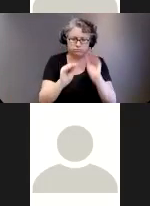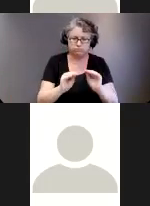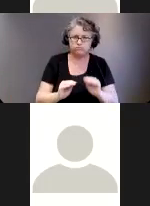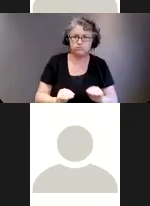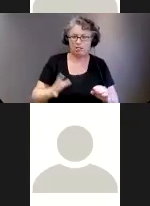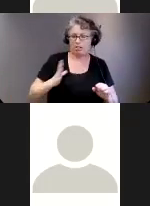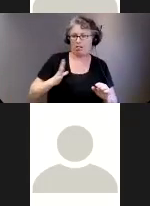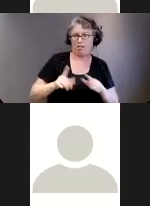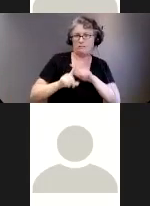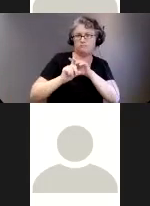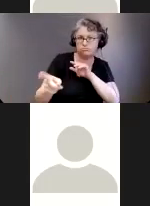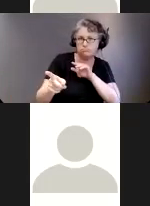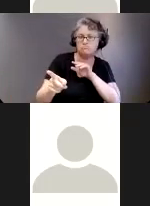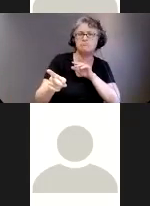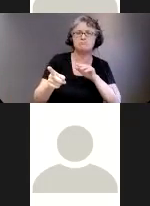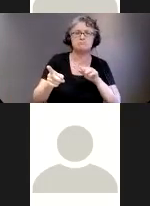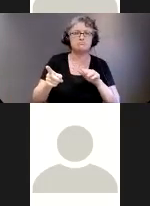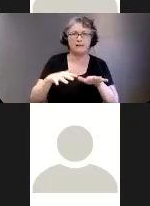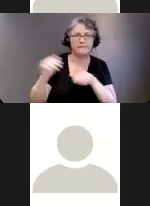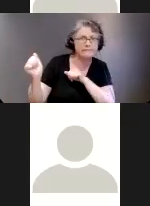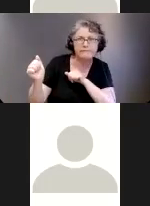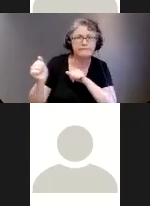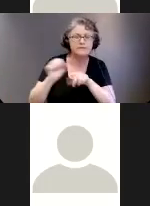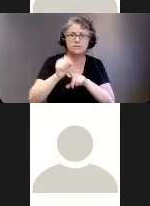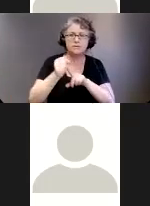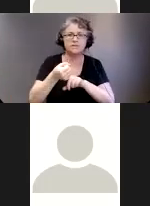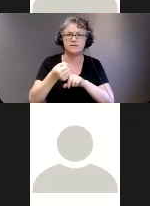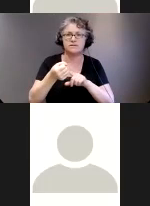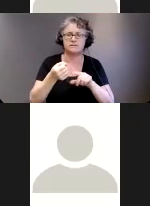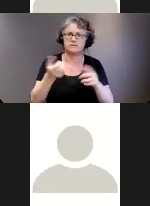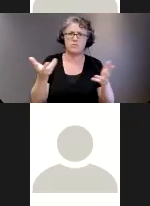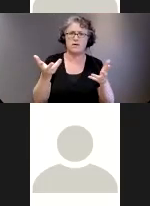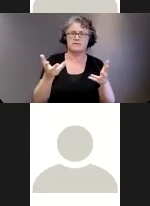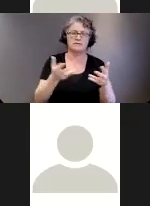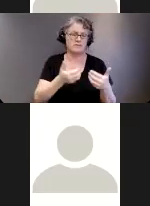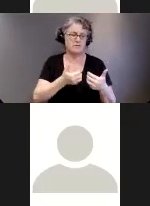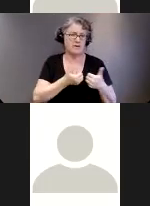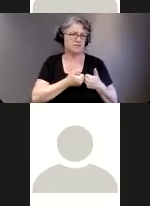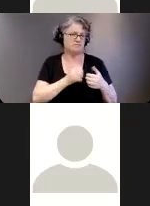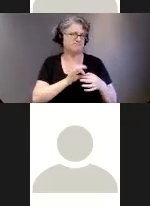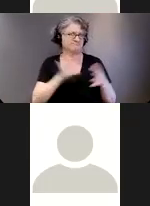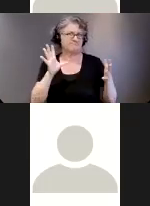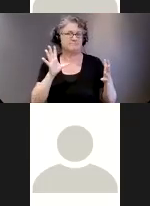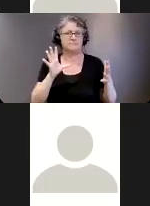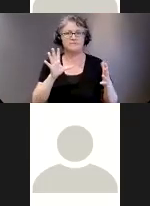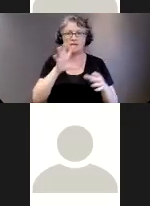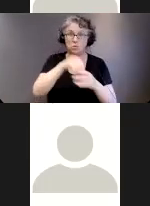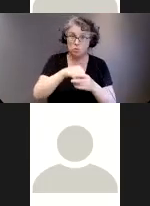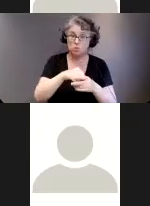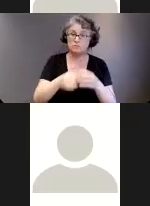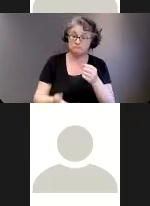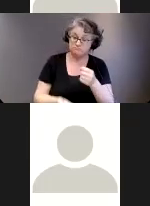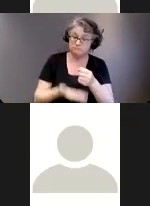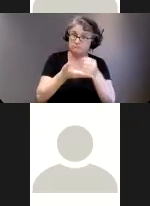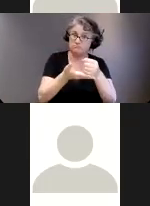case of leaving a situation or relationship. Does that include extra assistive